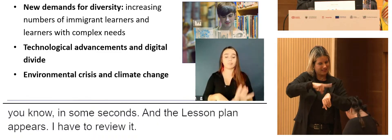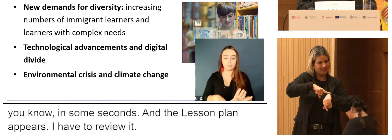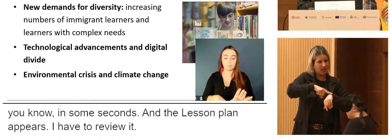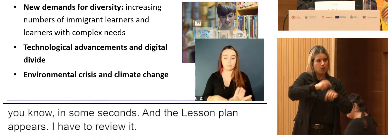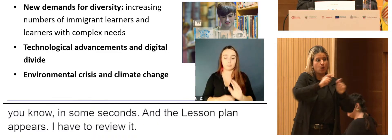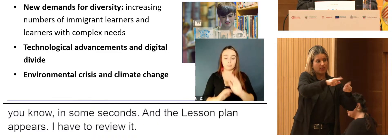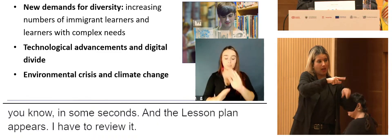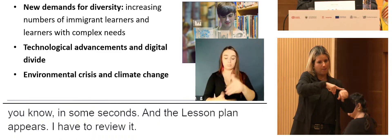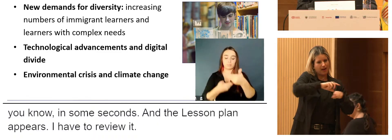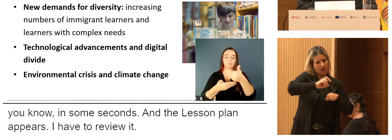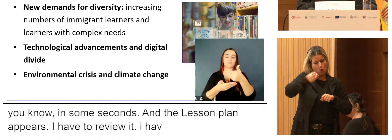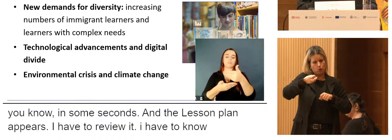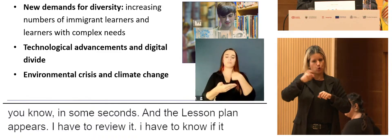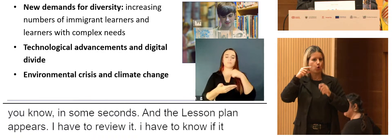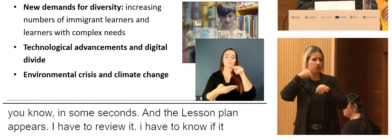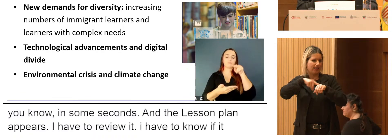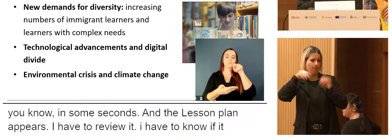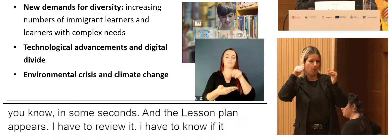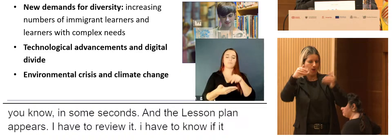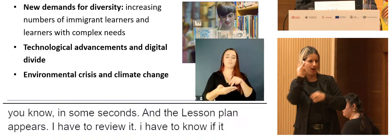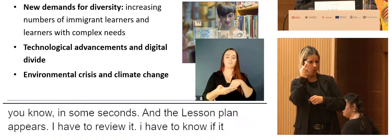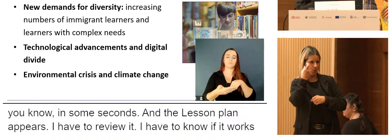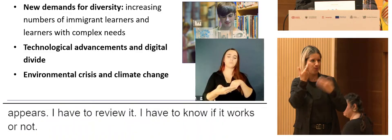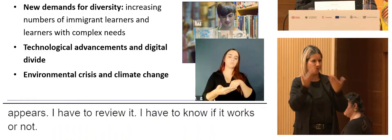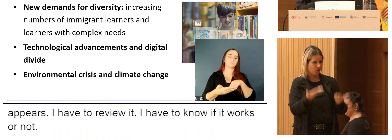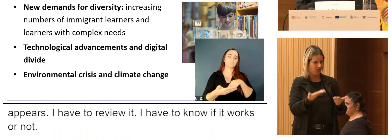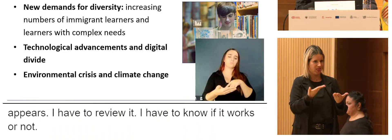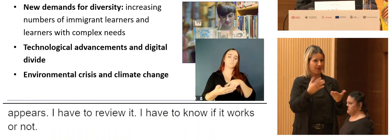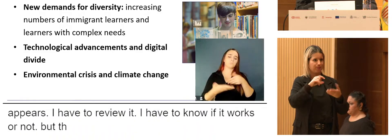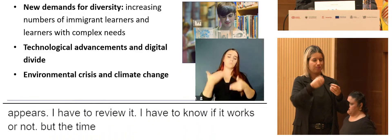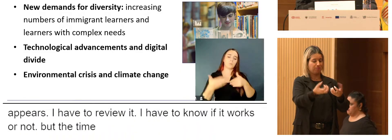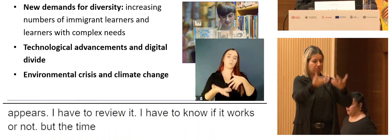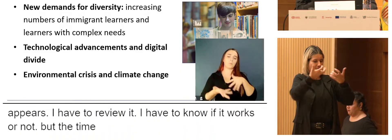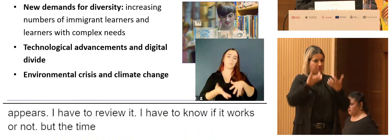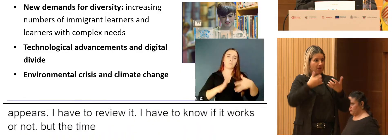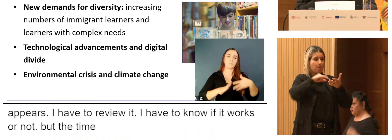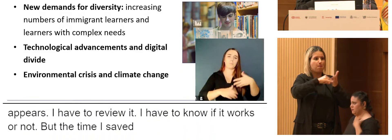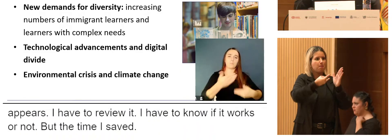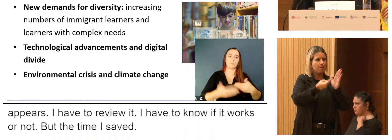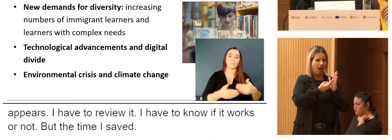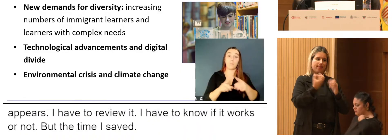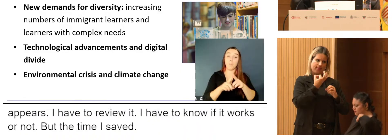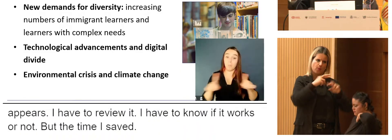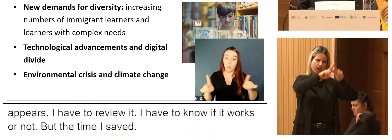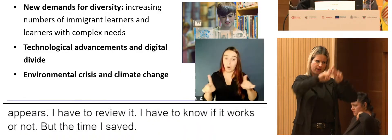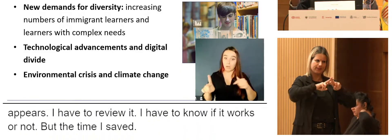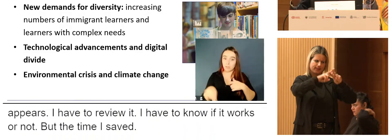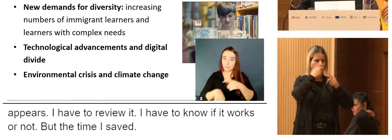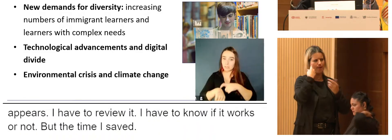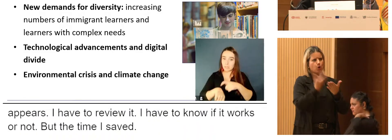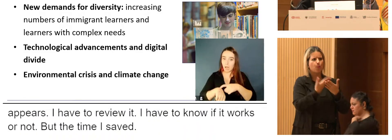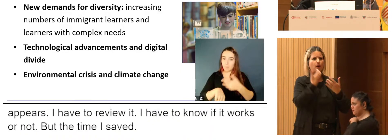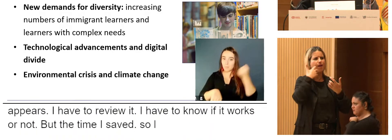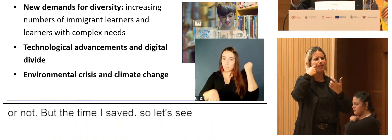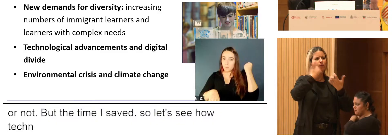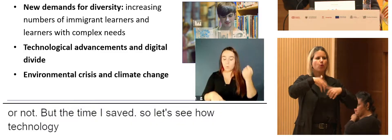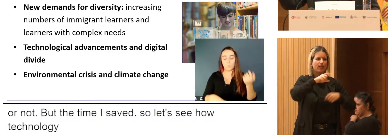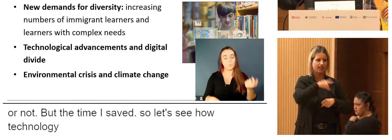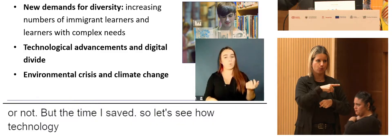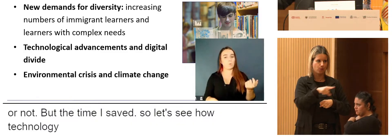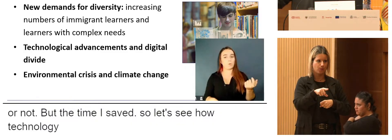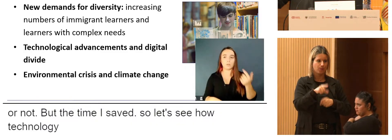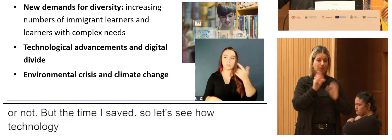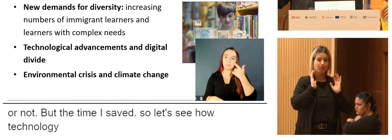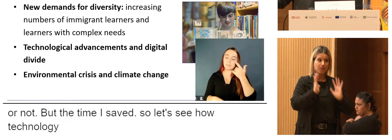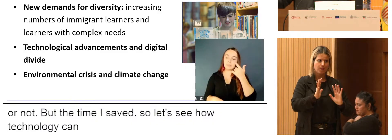have to know if it works or not. But the time I saved, so let's see how technology can help. But